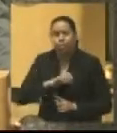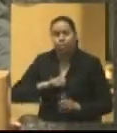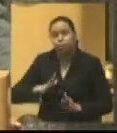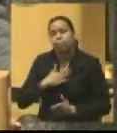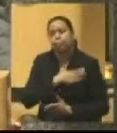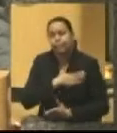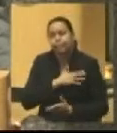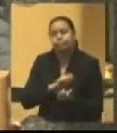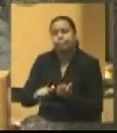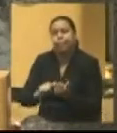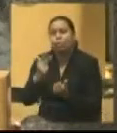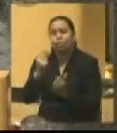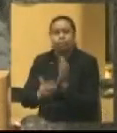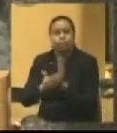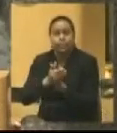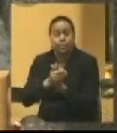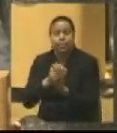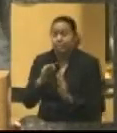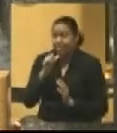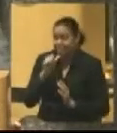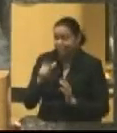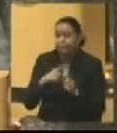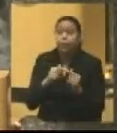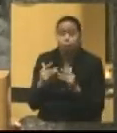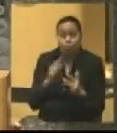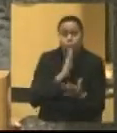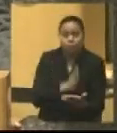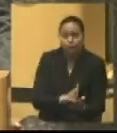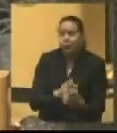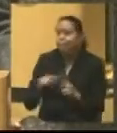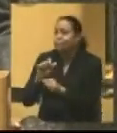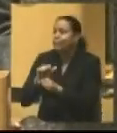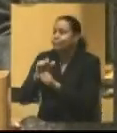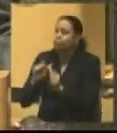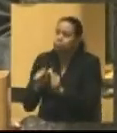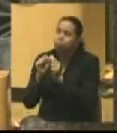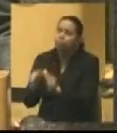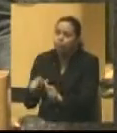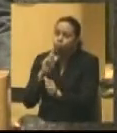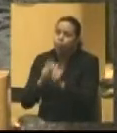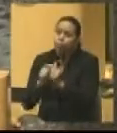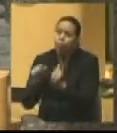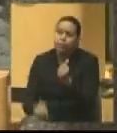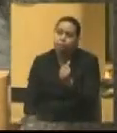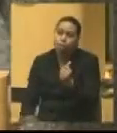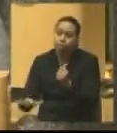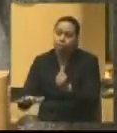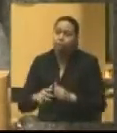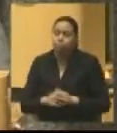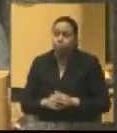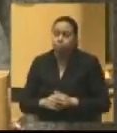13th Amendment, because if they didn't, the war would end without slavery having been abolished in most of the South.